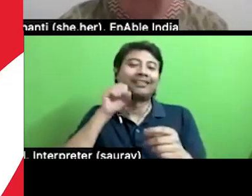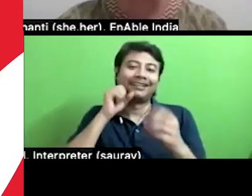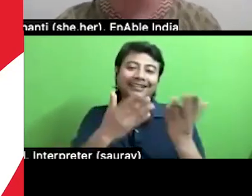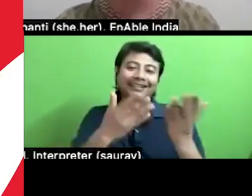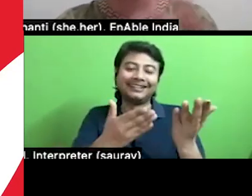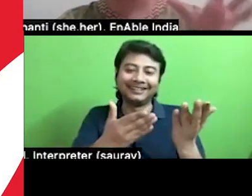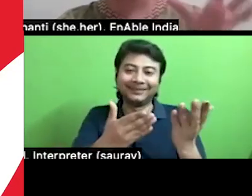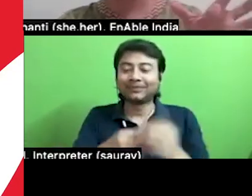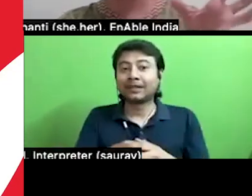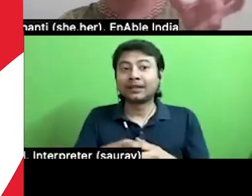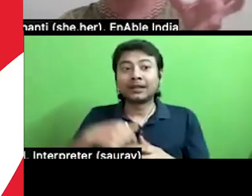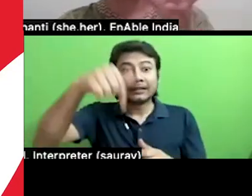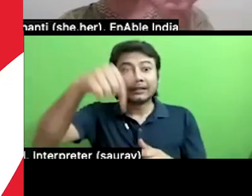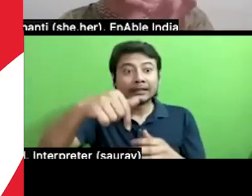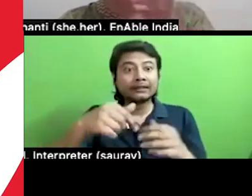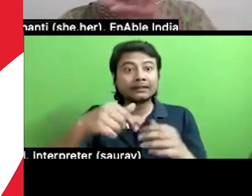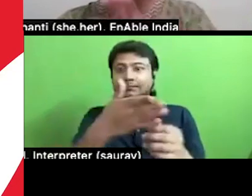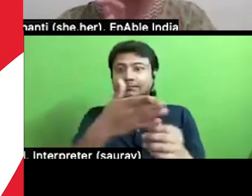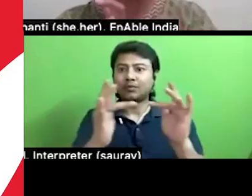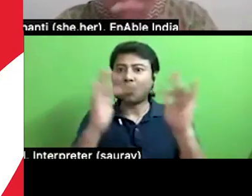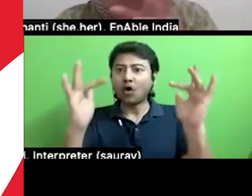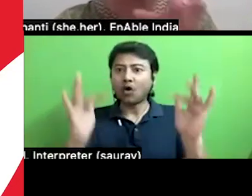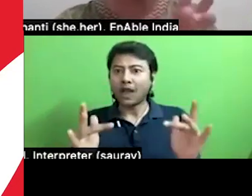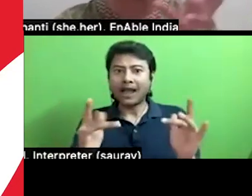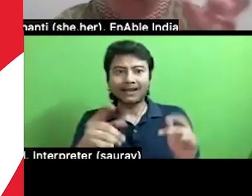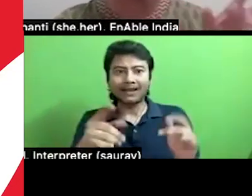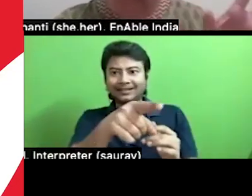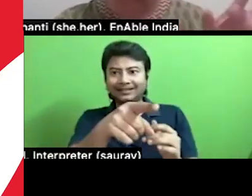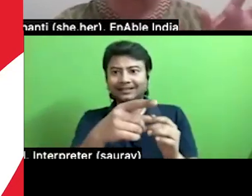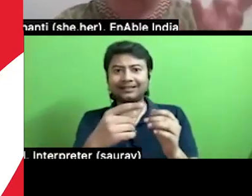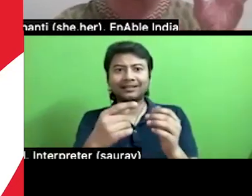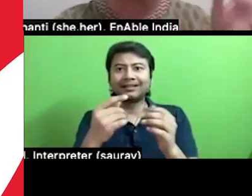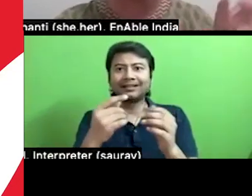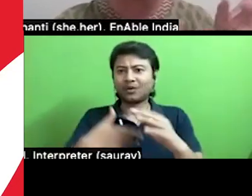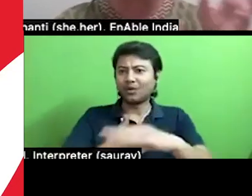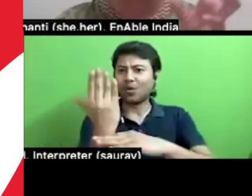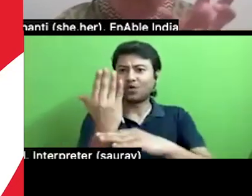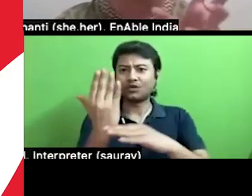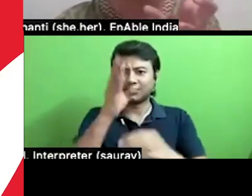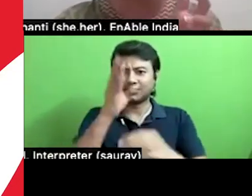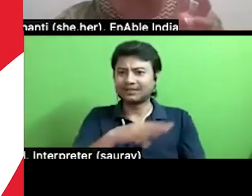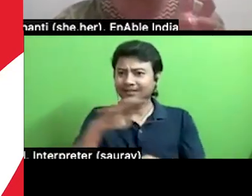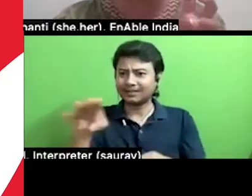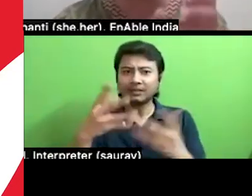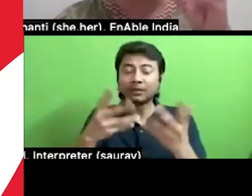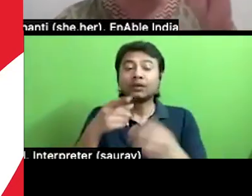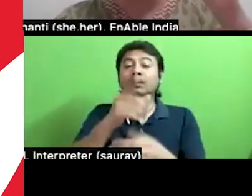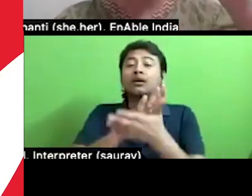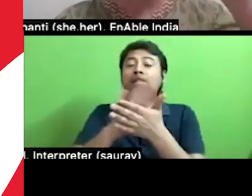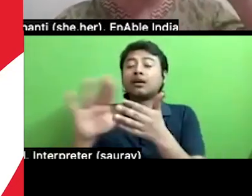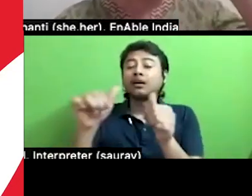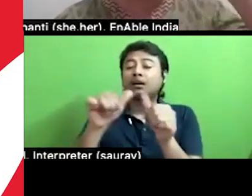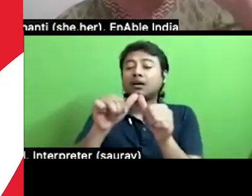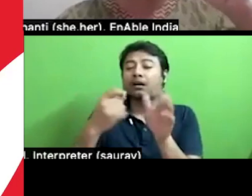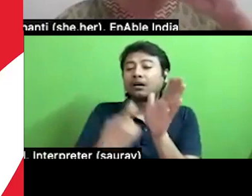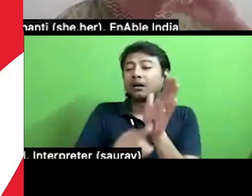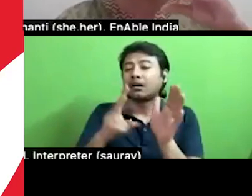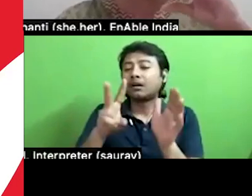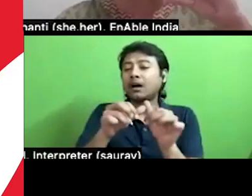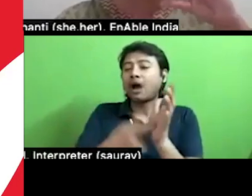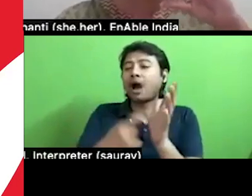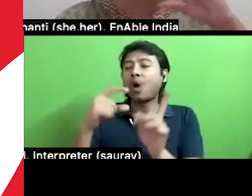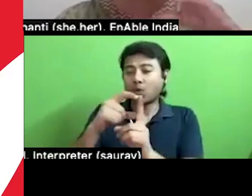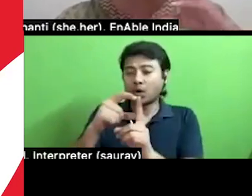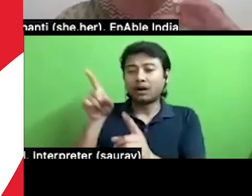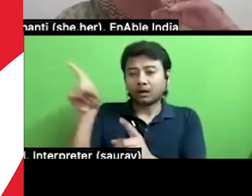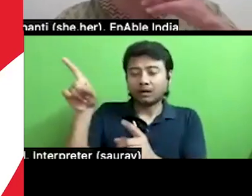is being done by the course that Deepesh and I attended in Harvard on systems thinking. And I will be